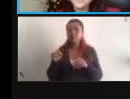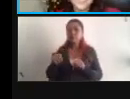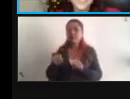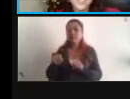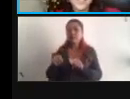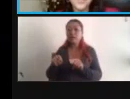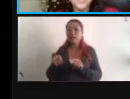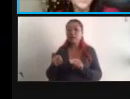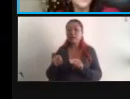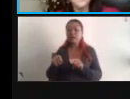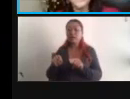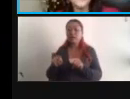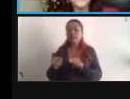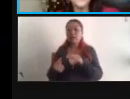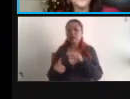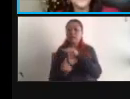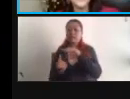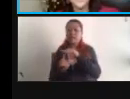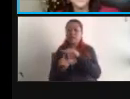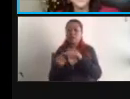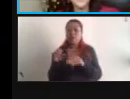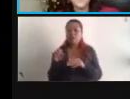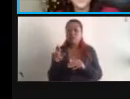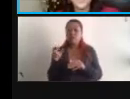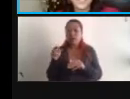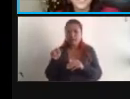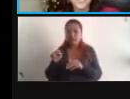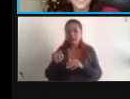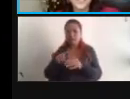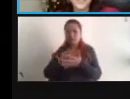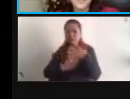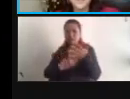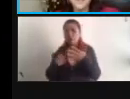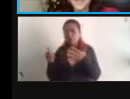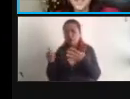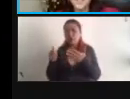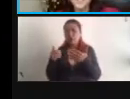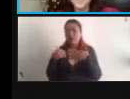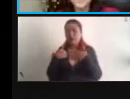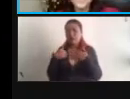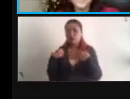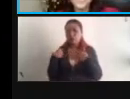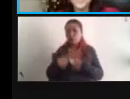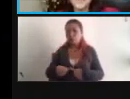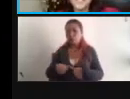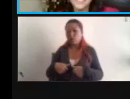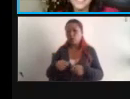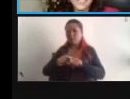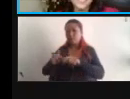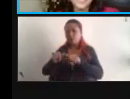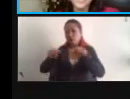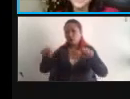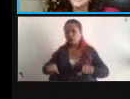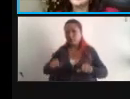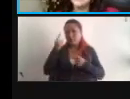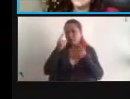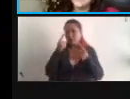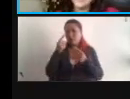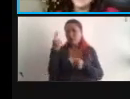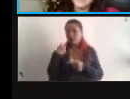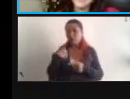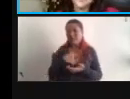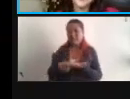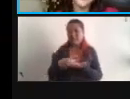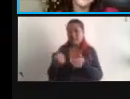the landers, and the suits. And we may have yet other elements of the architecture to think about. So the reason we talked about these hazards is just to set